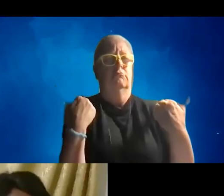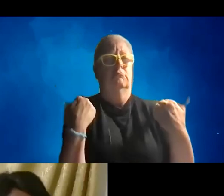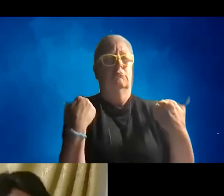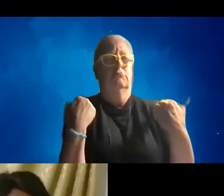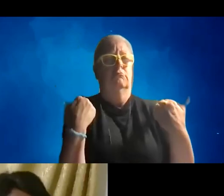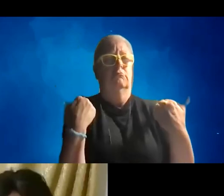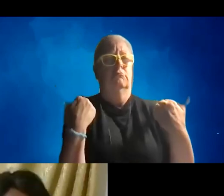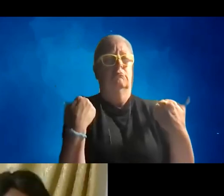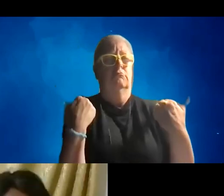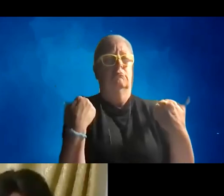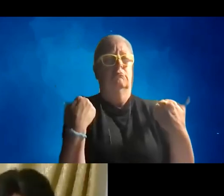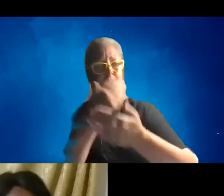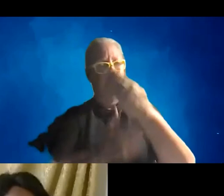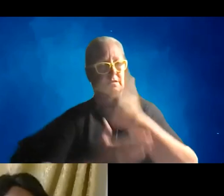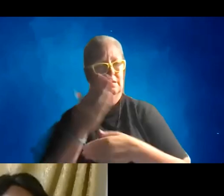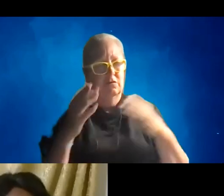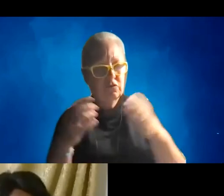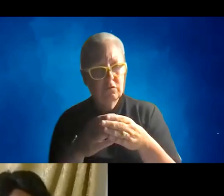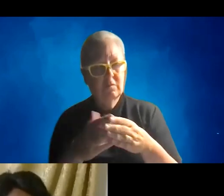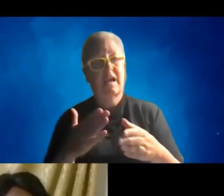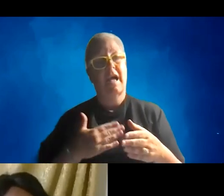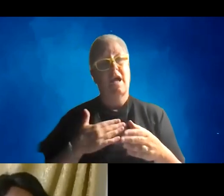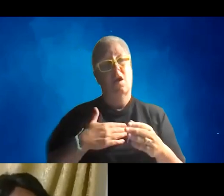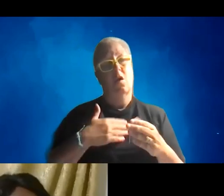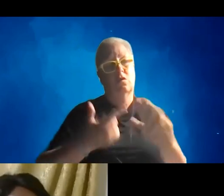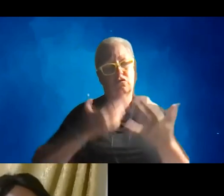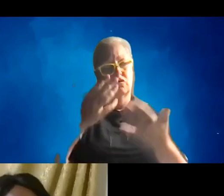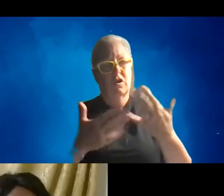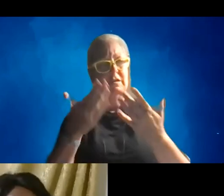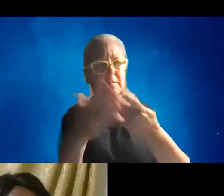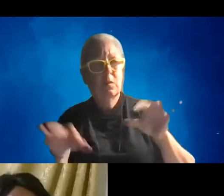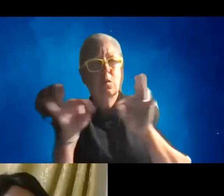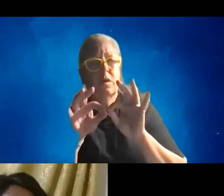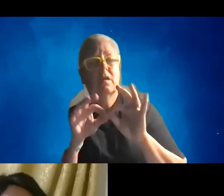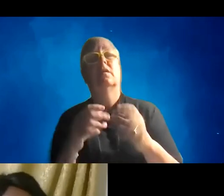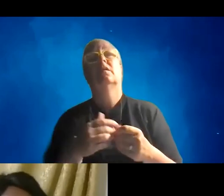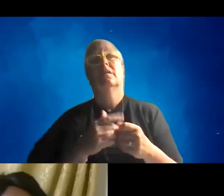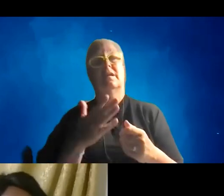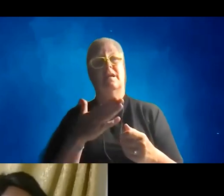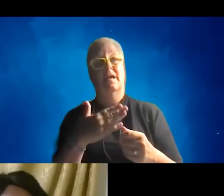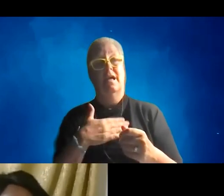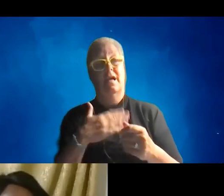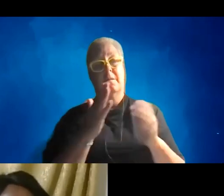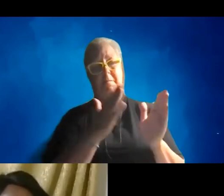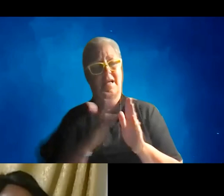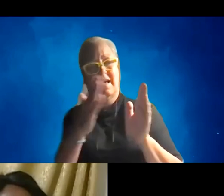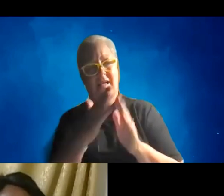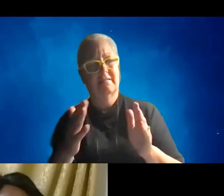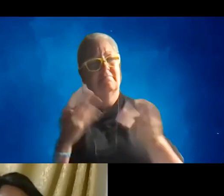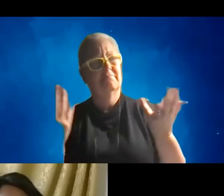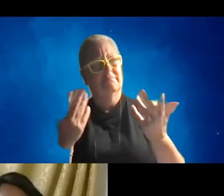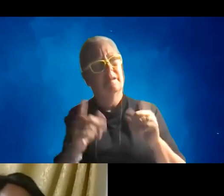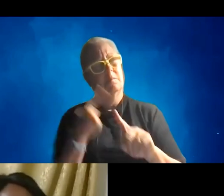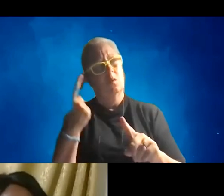that our data is important. For planning purposes, we need to push our agenda for making sure